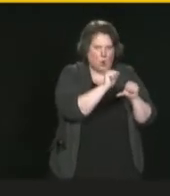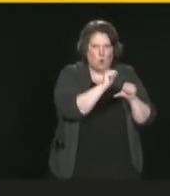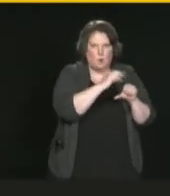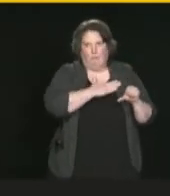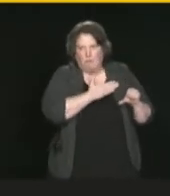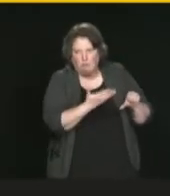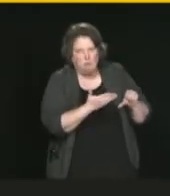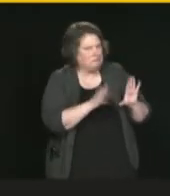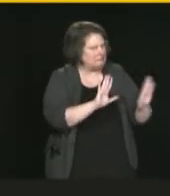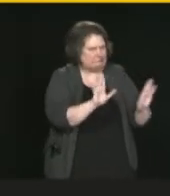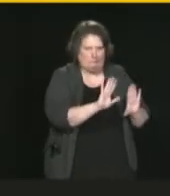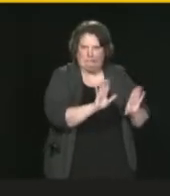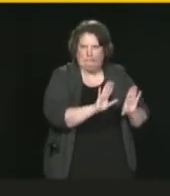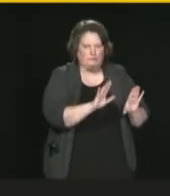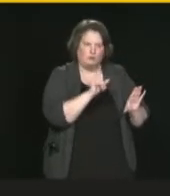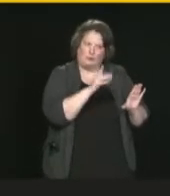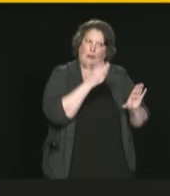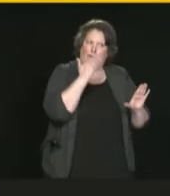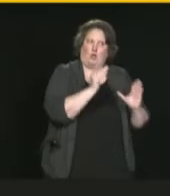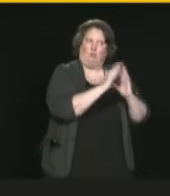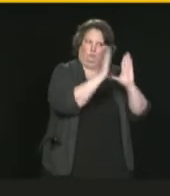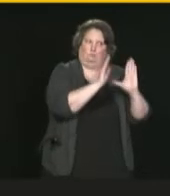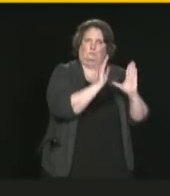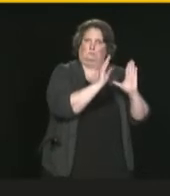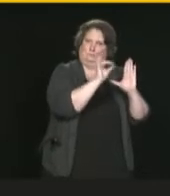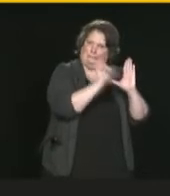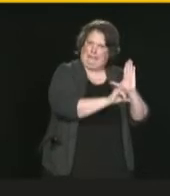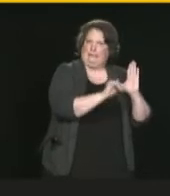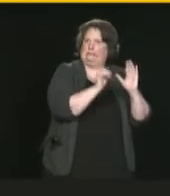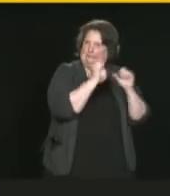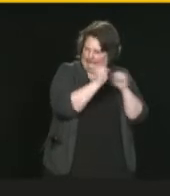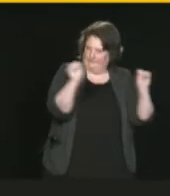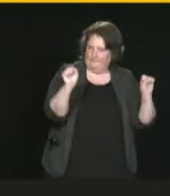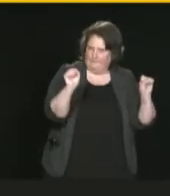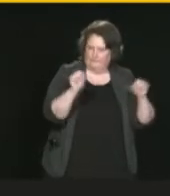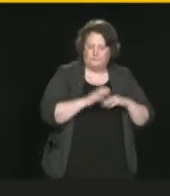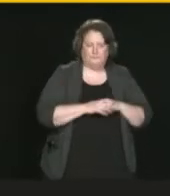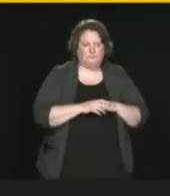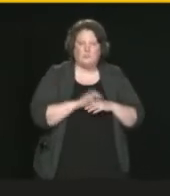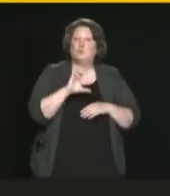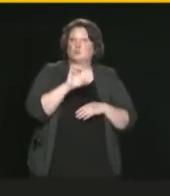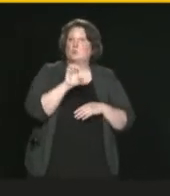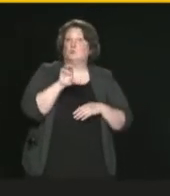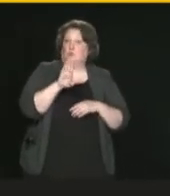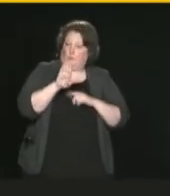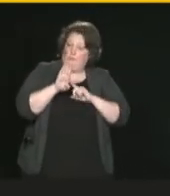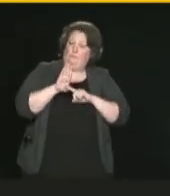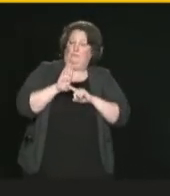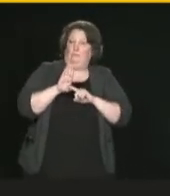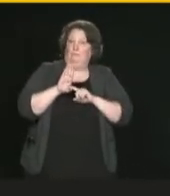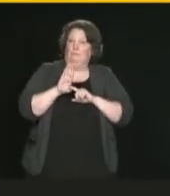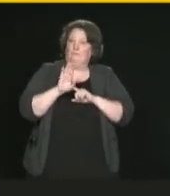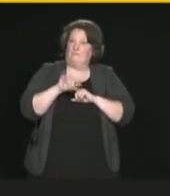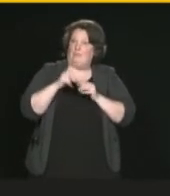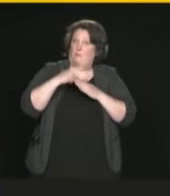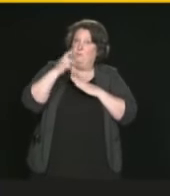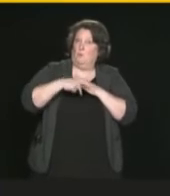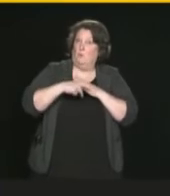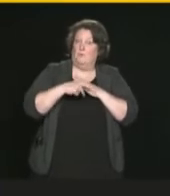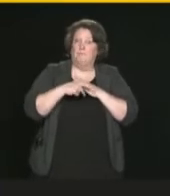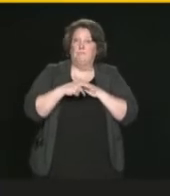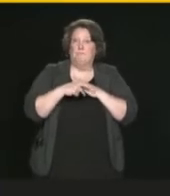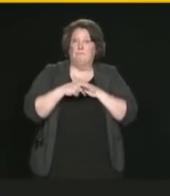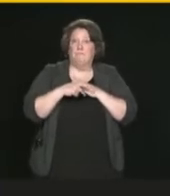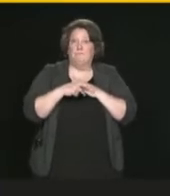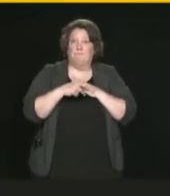way or another in the midst of confinement. So the CERB was there for when the economy was completely shut